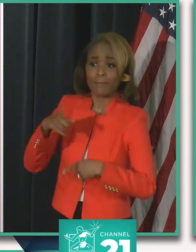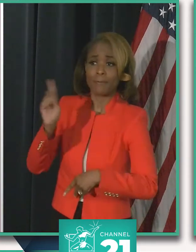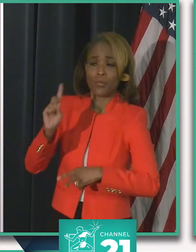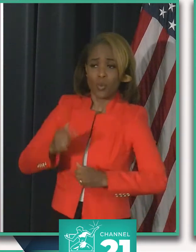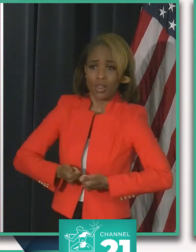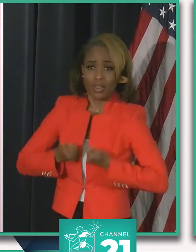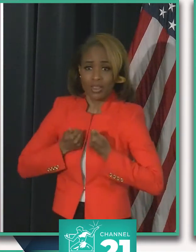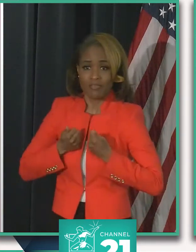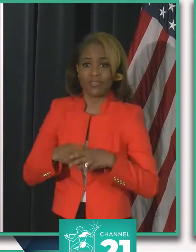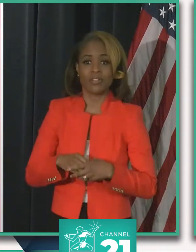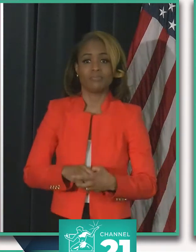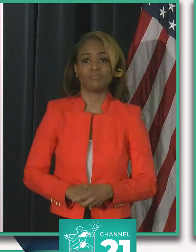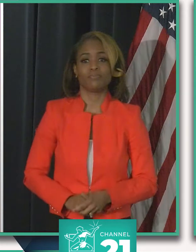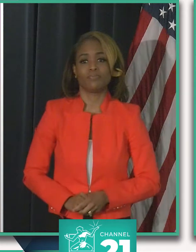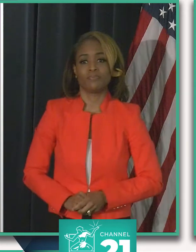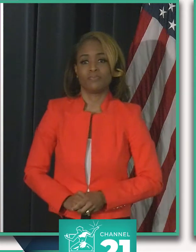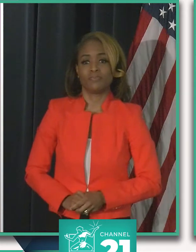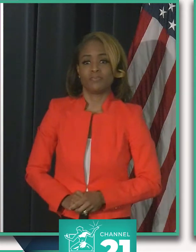live.